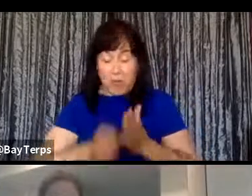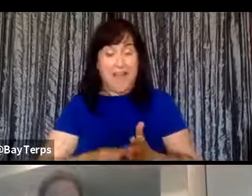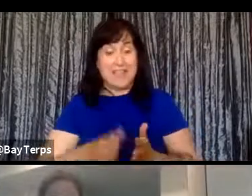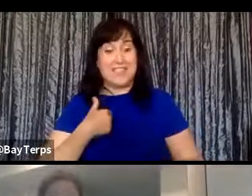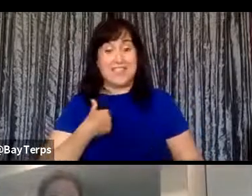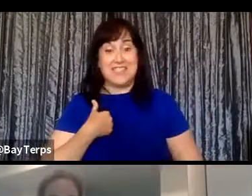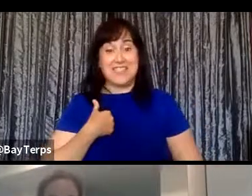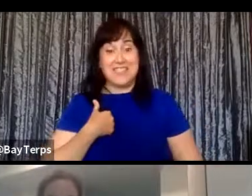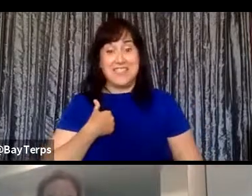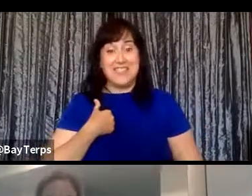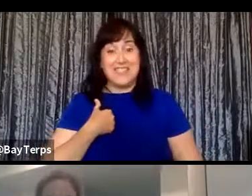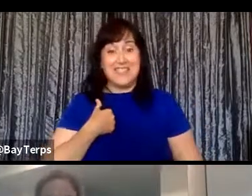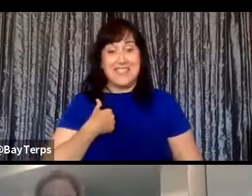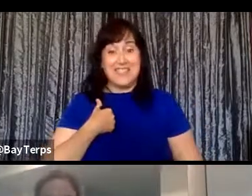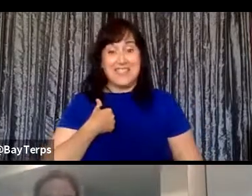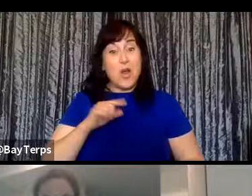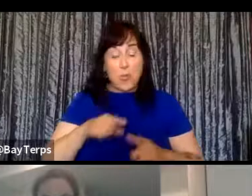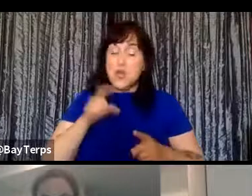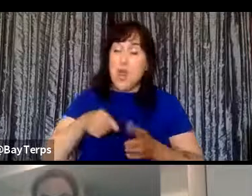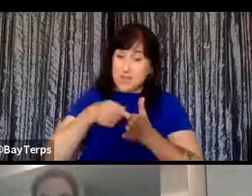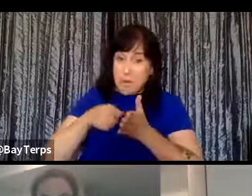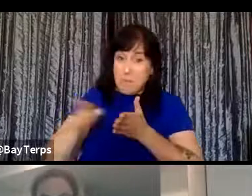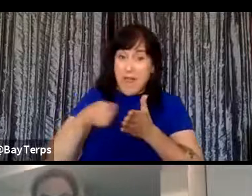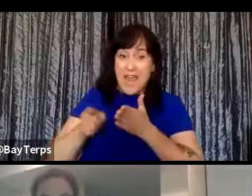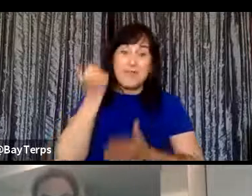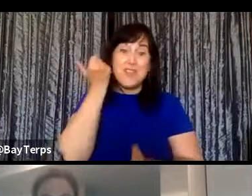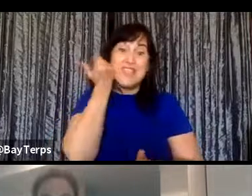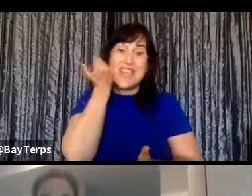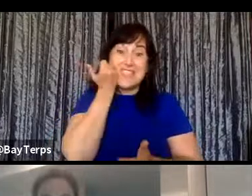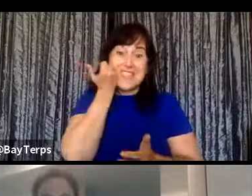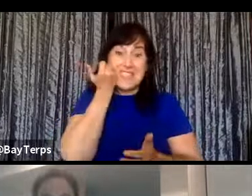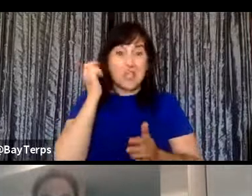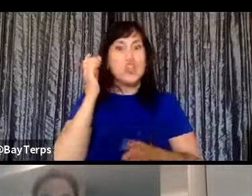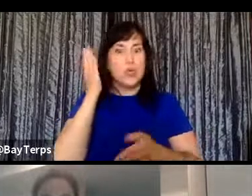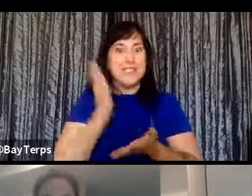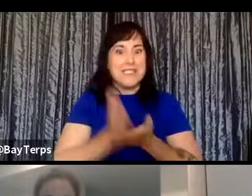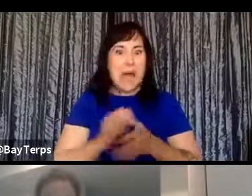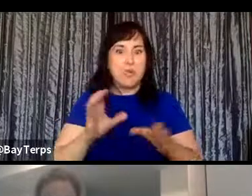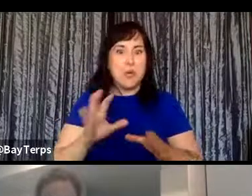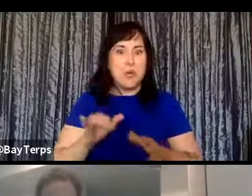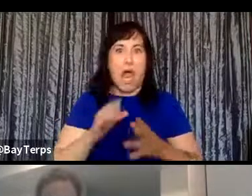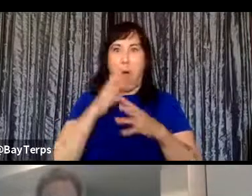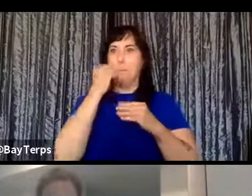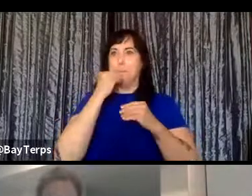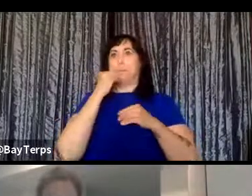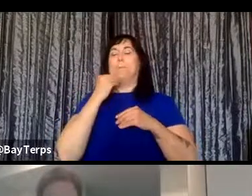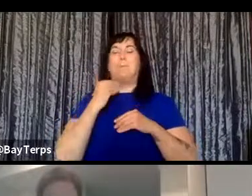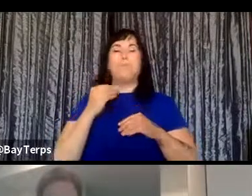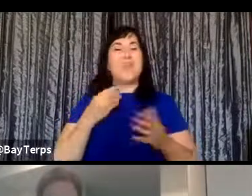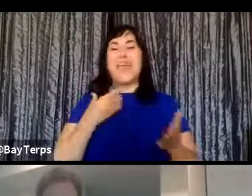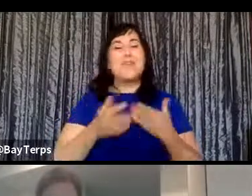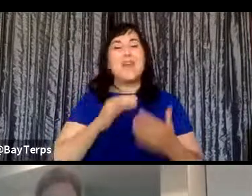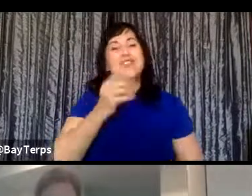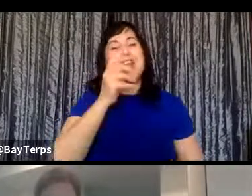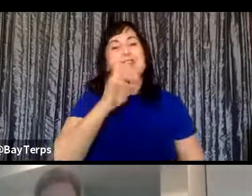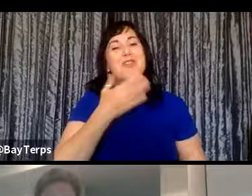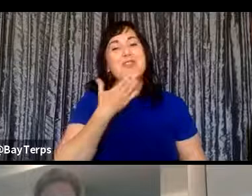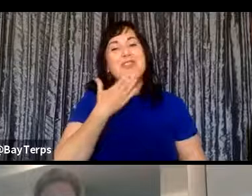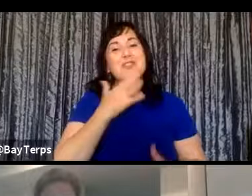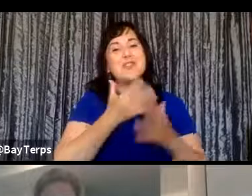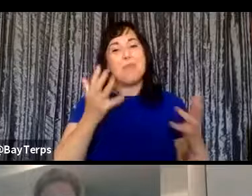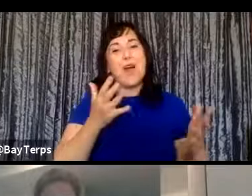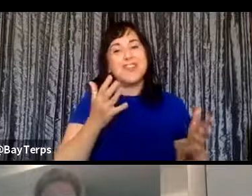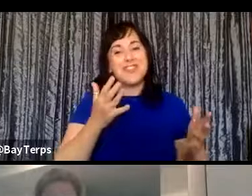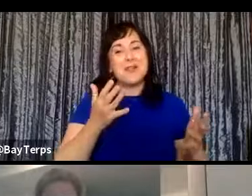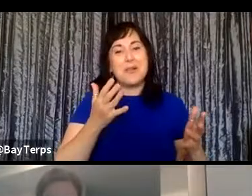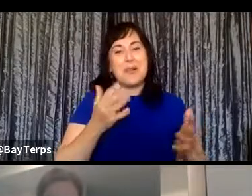know, when you have to start paying for your dental, you stop doing that. So fortunately, that's not a problem for her. Jennifer, thank you so much for sharing. We're going to put